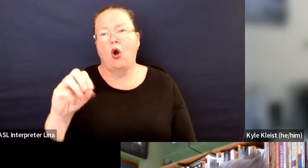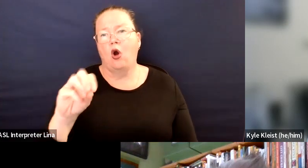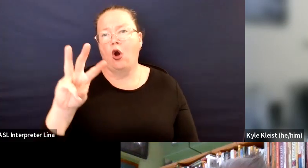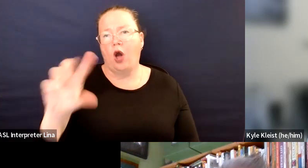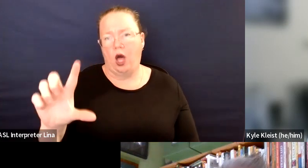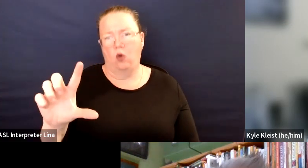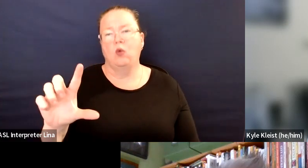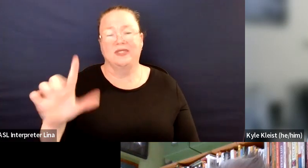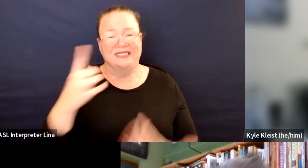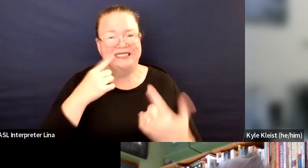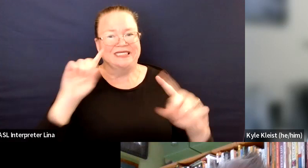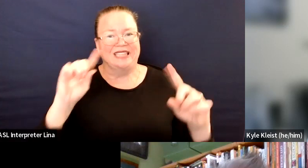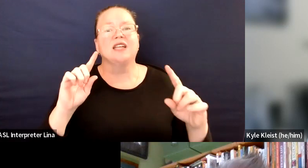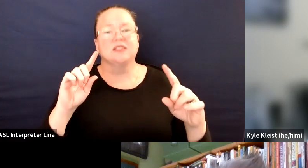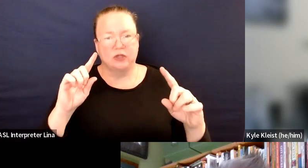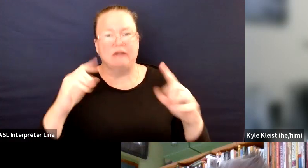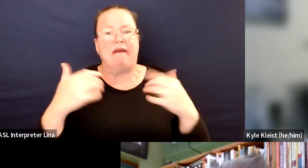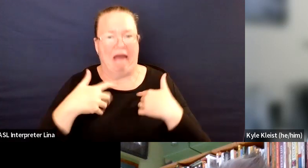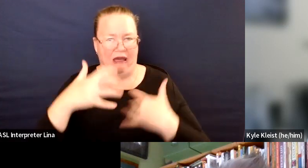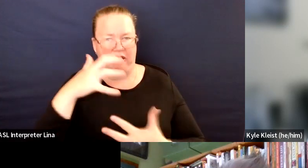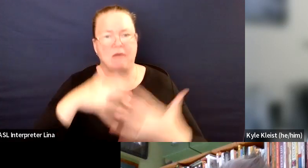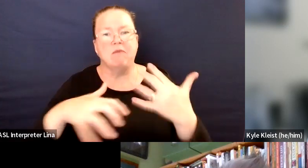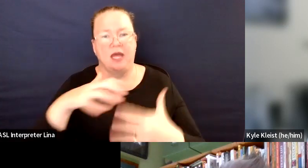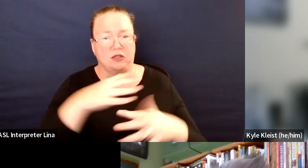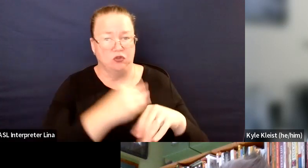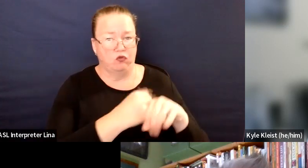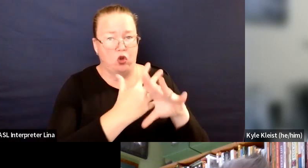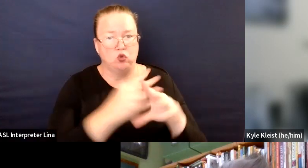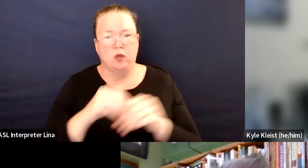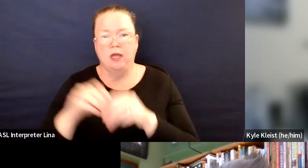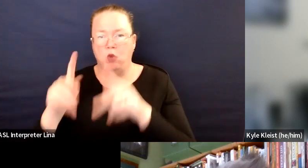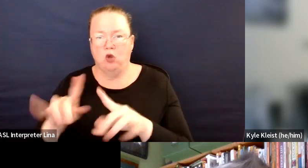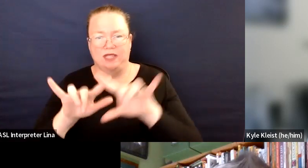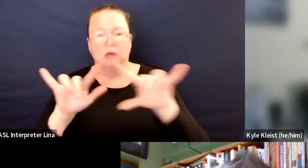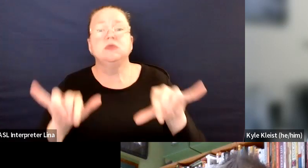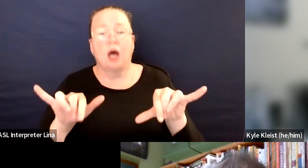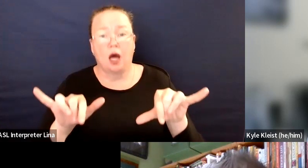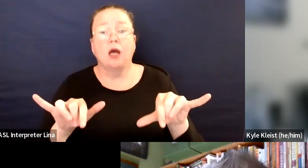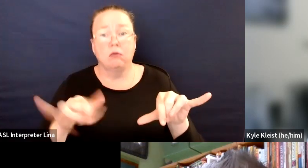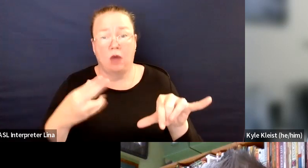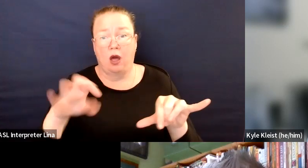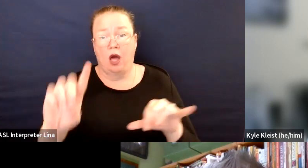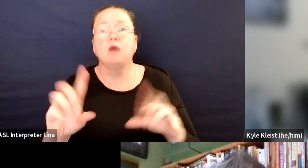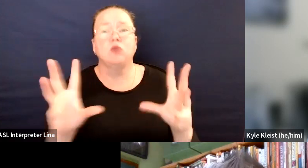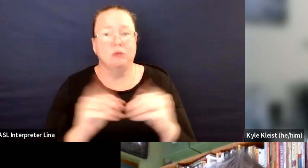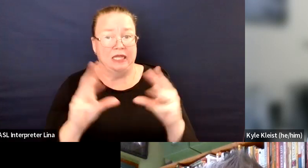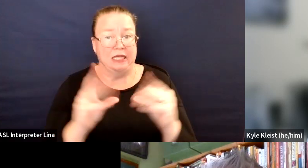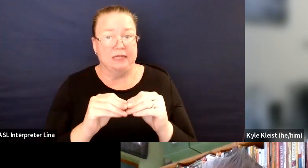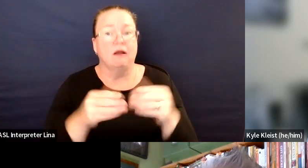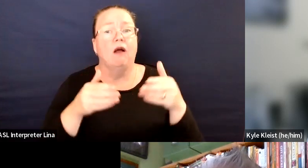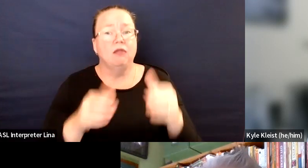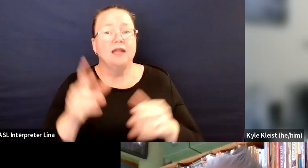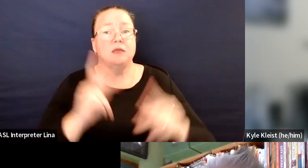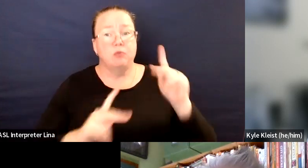the OWL to successfully have a combination of virtual and in-person hybrid meetings. It allows